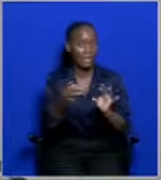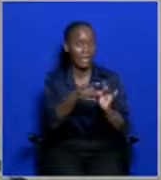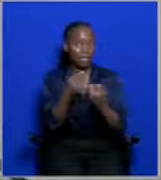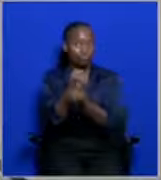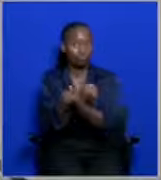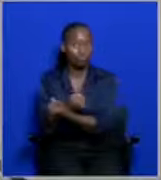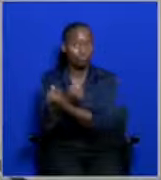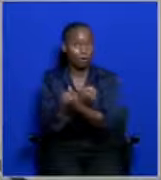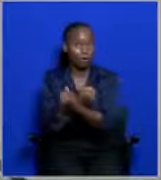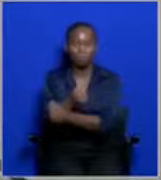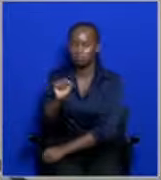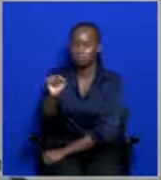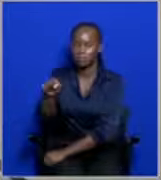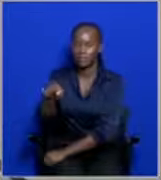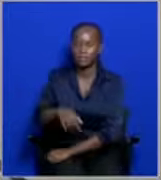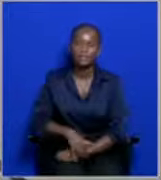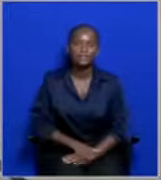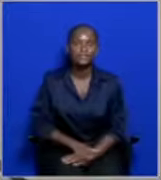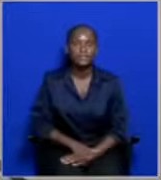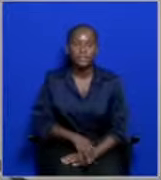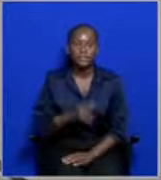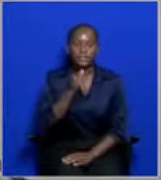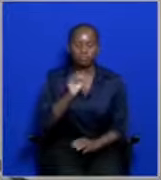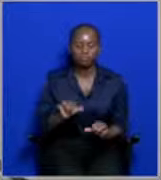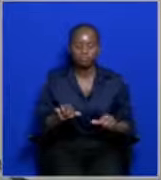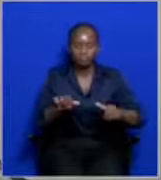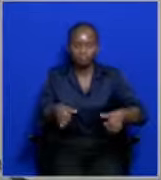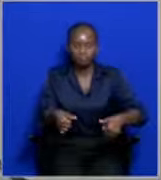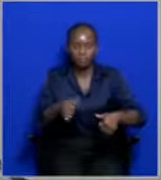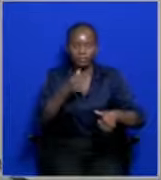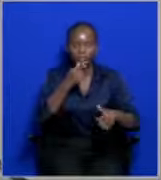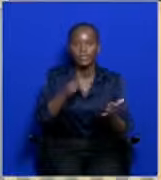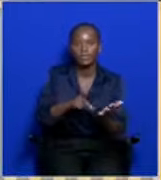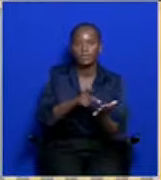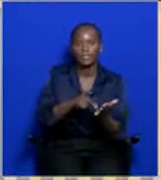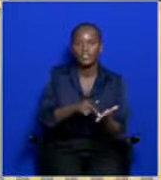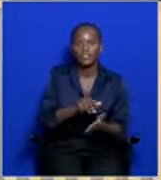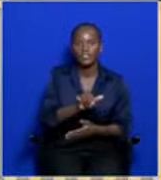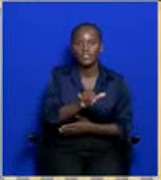page 59. Page 59 to page